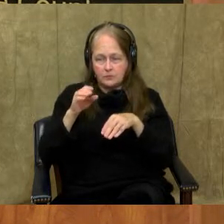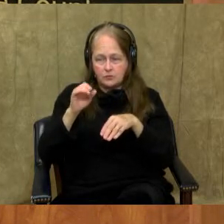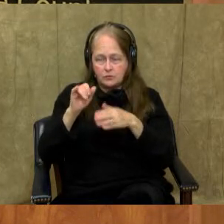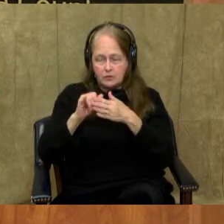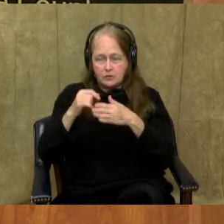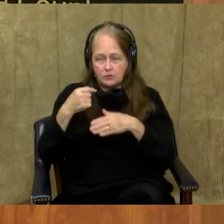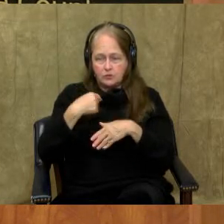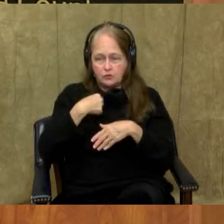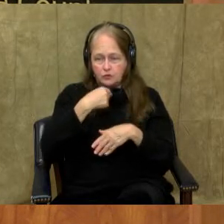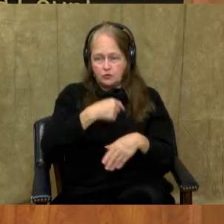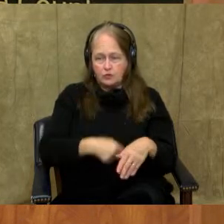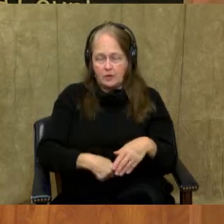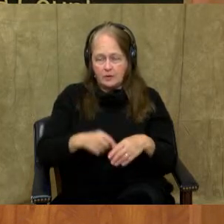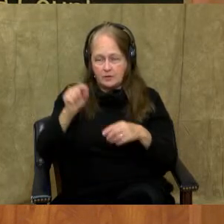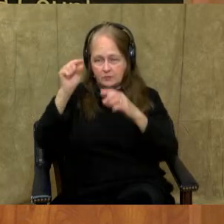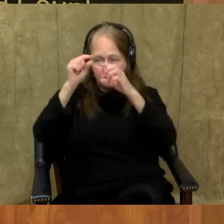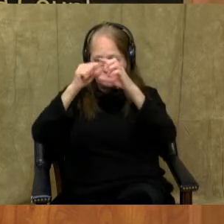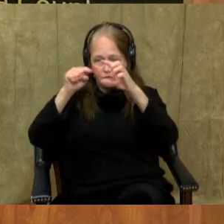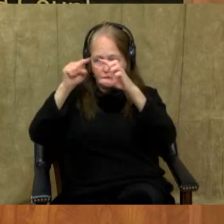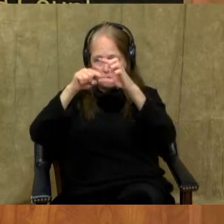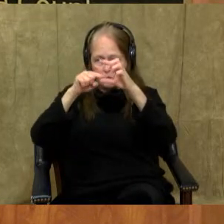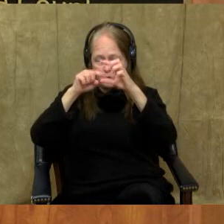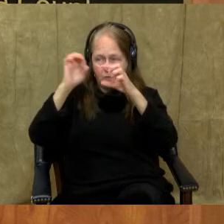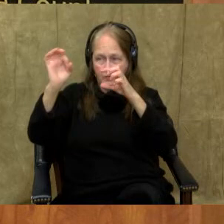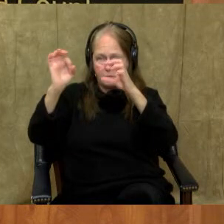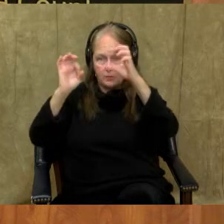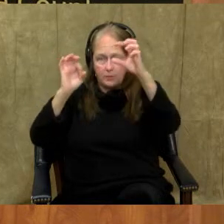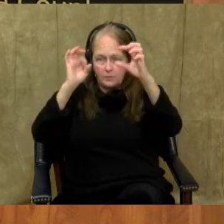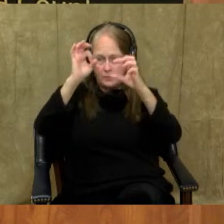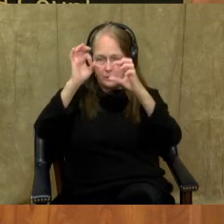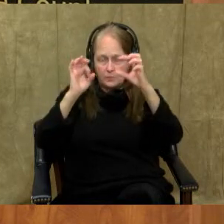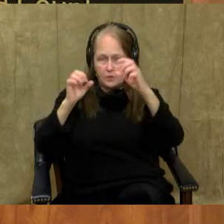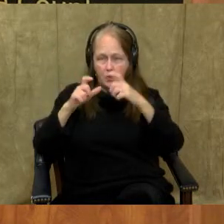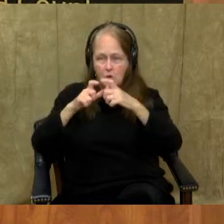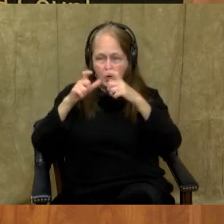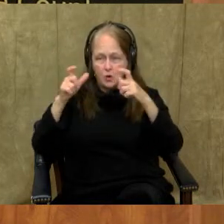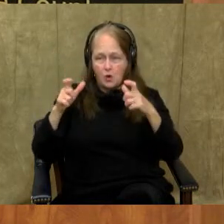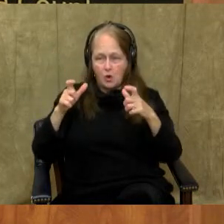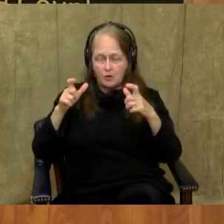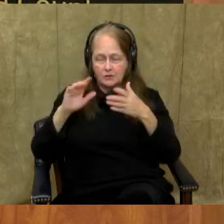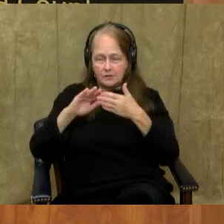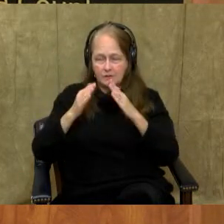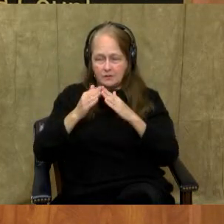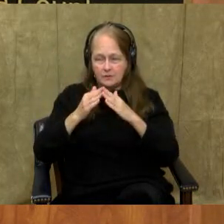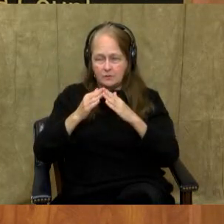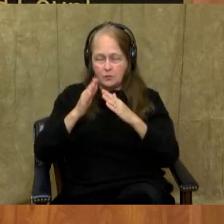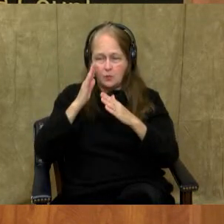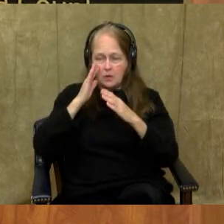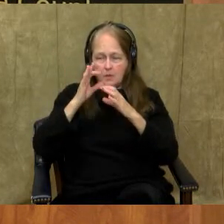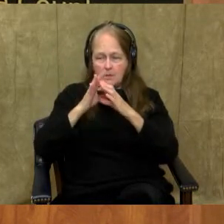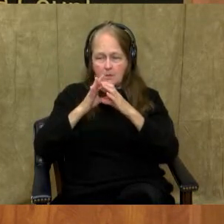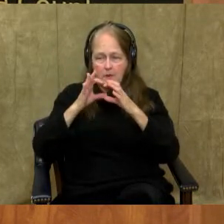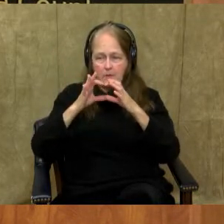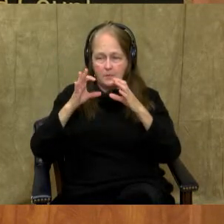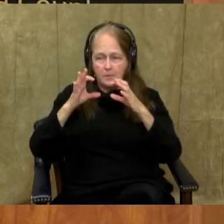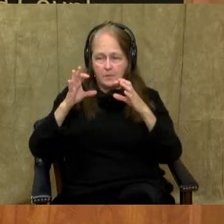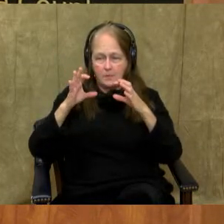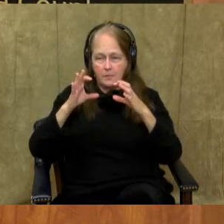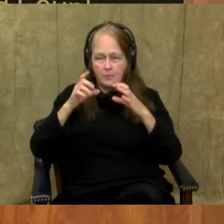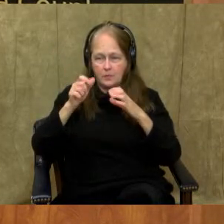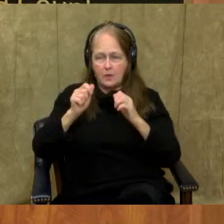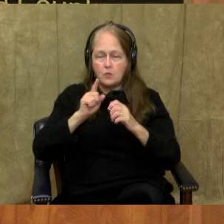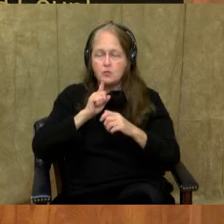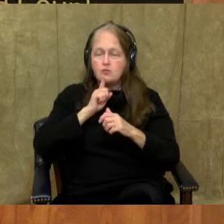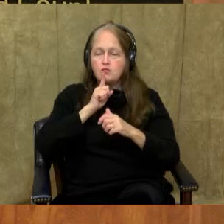the circles represent cities. And so the larger the city is, the larger the circle is going to be on this. So you can